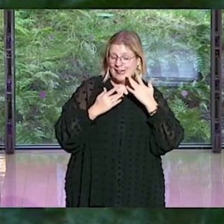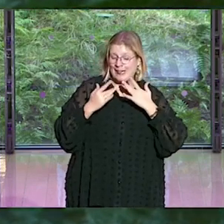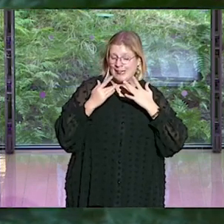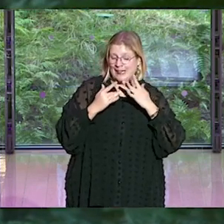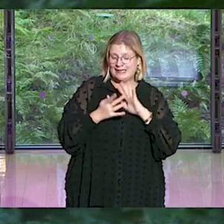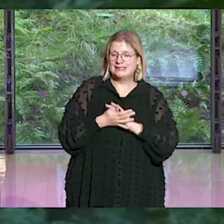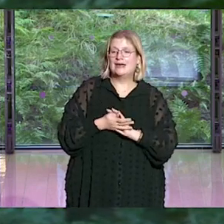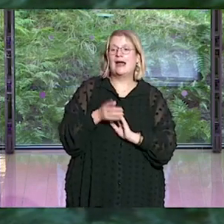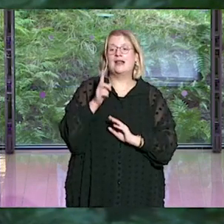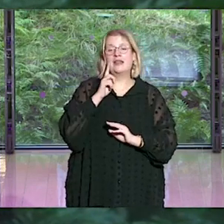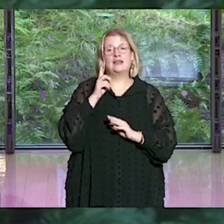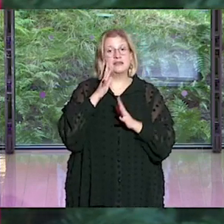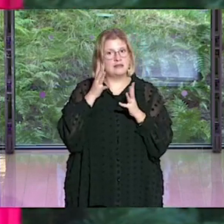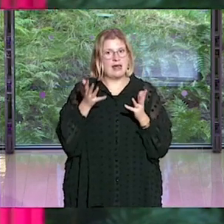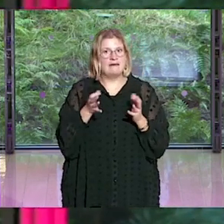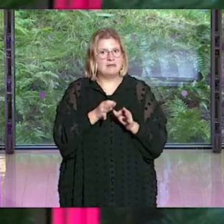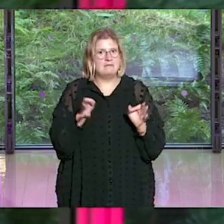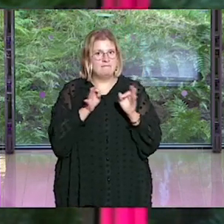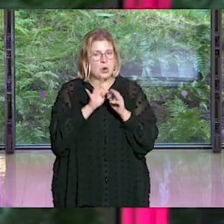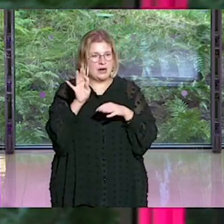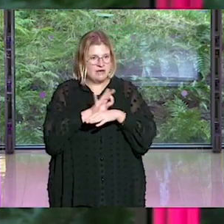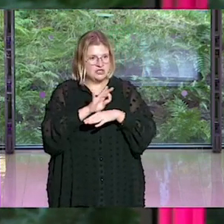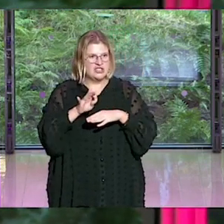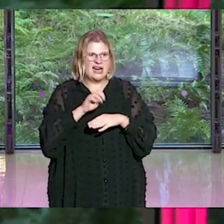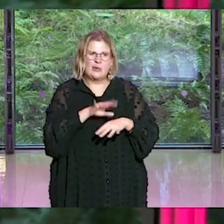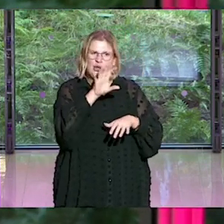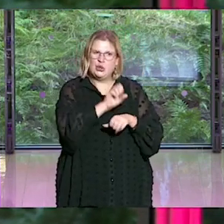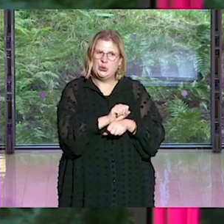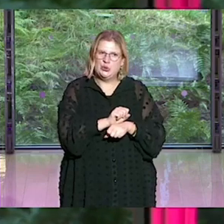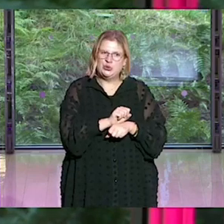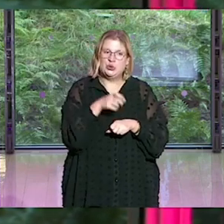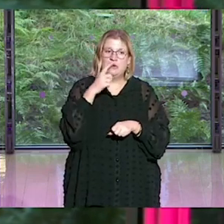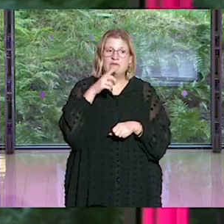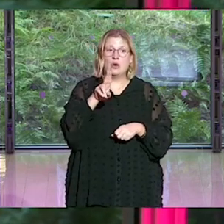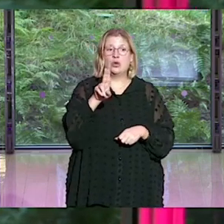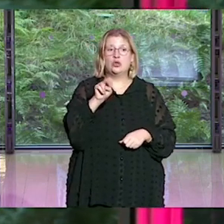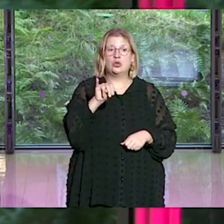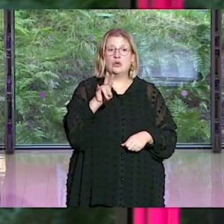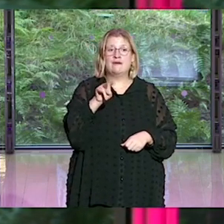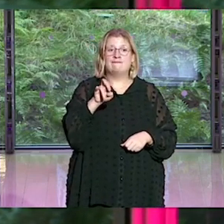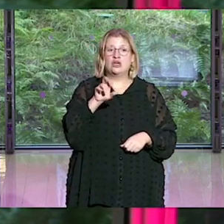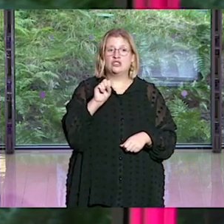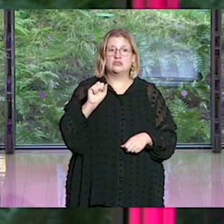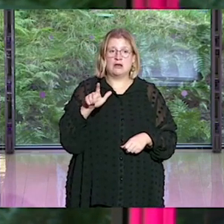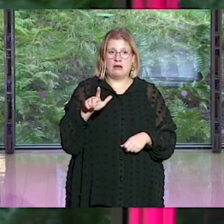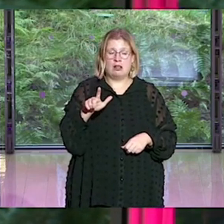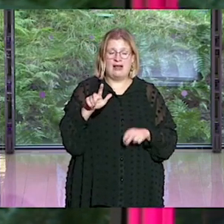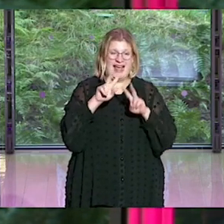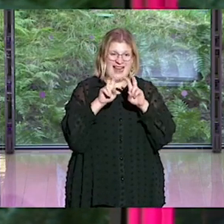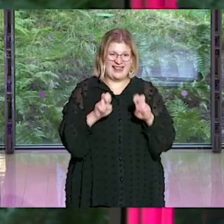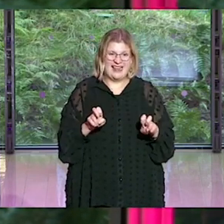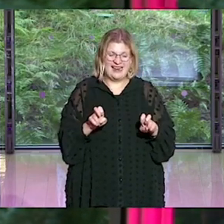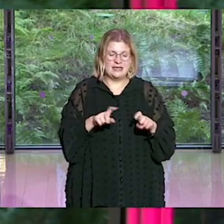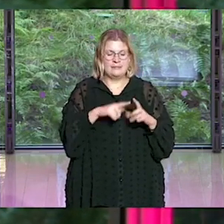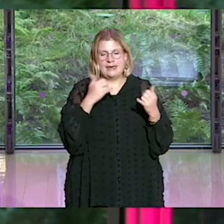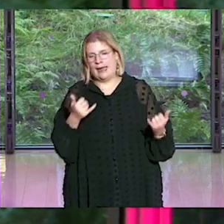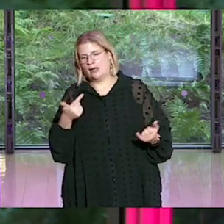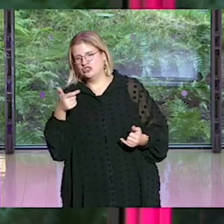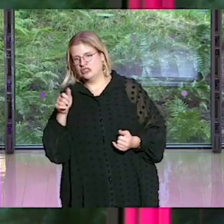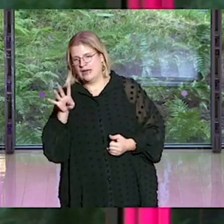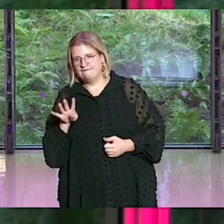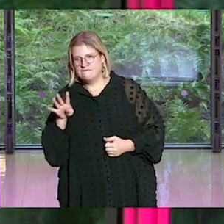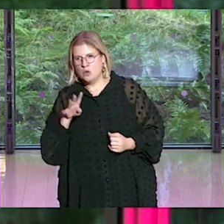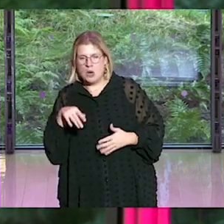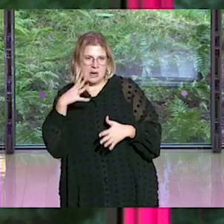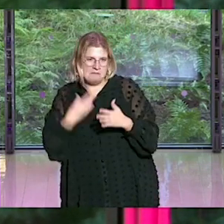there are some key functionalities that we were used to in universal analytics that are harder to find. You